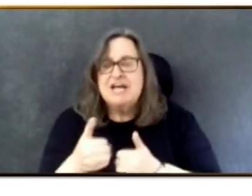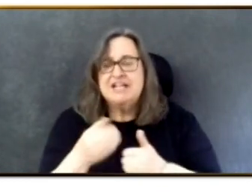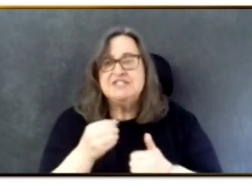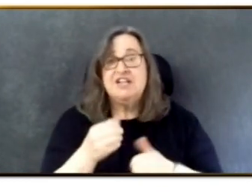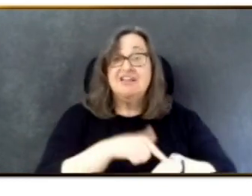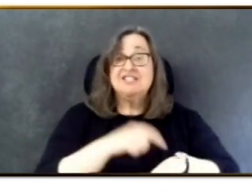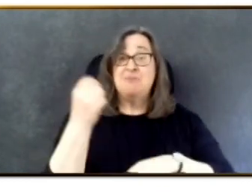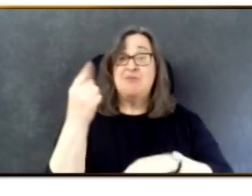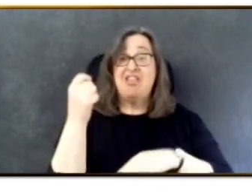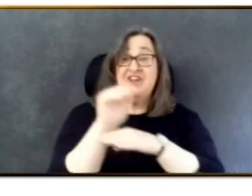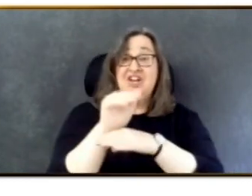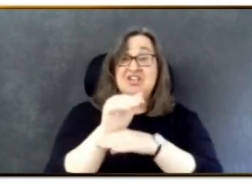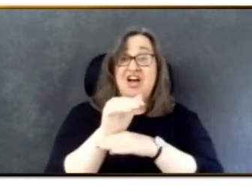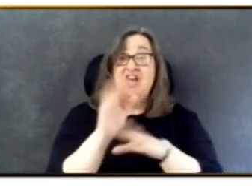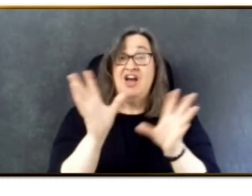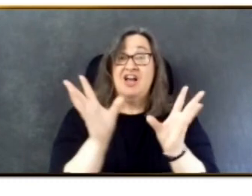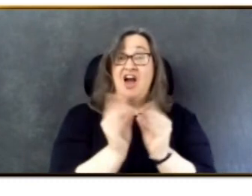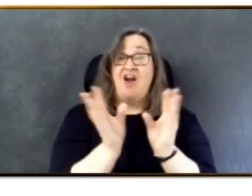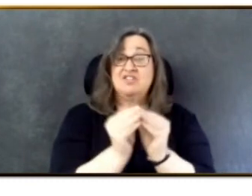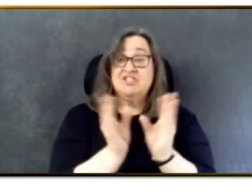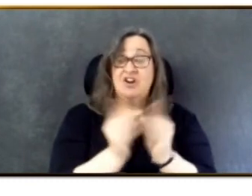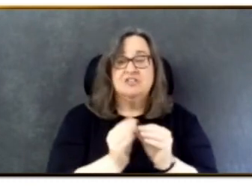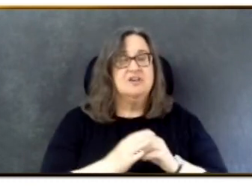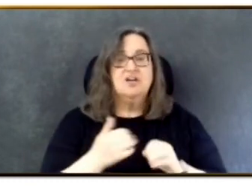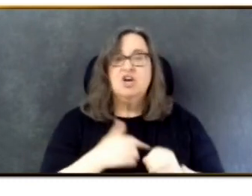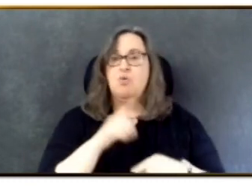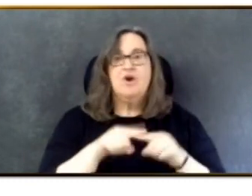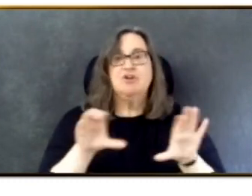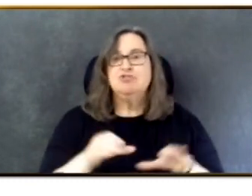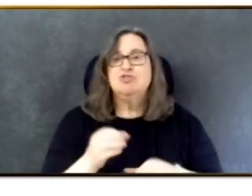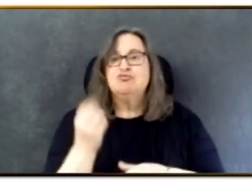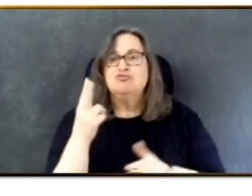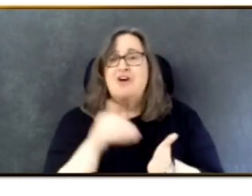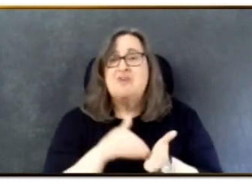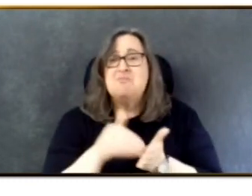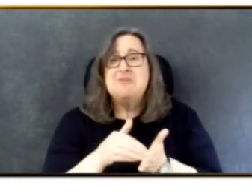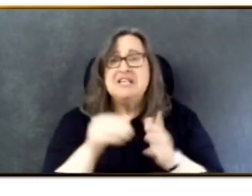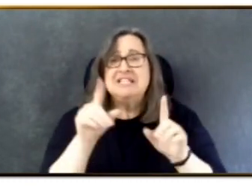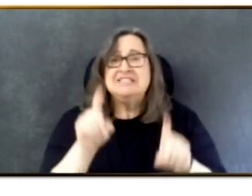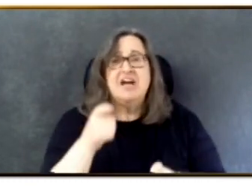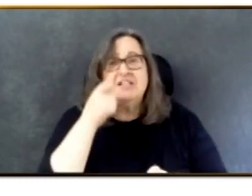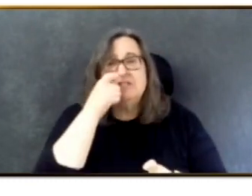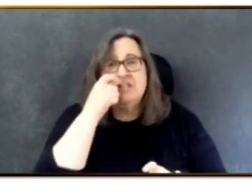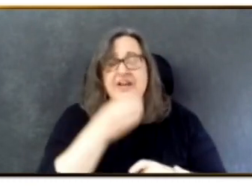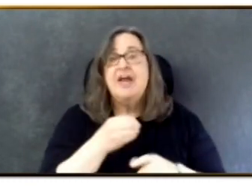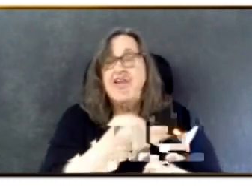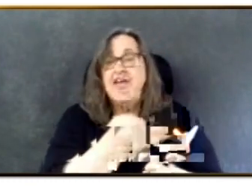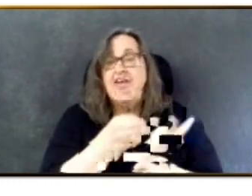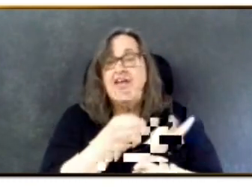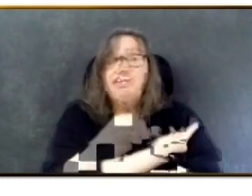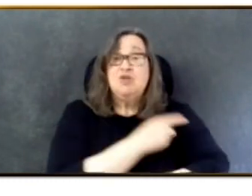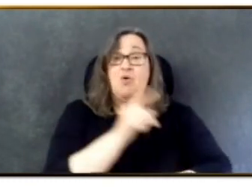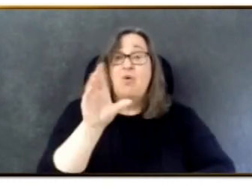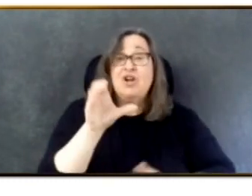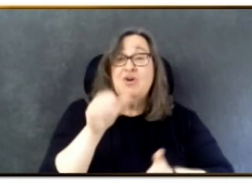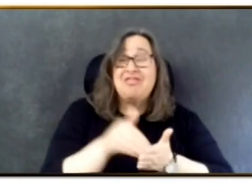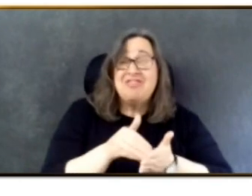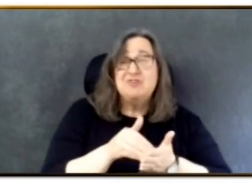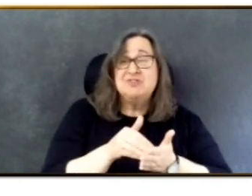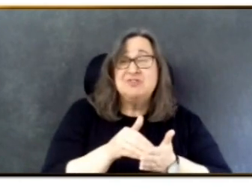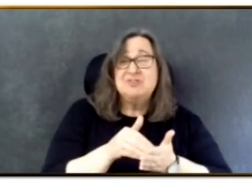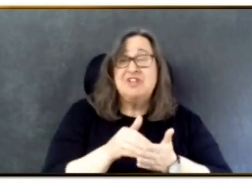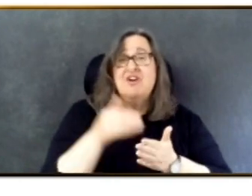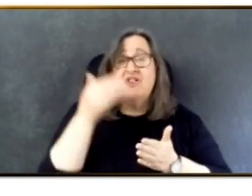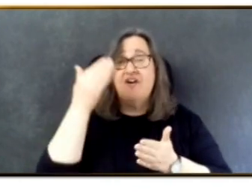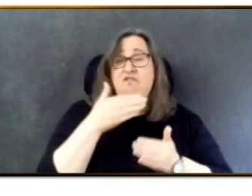been able to perform over 12 million tests, vaccinate over 100,000 frontline medical workers, putting us #1